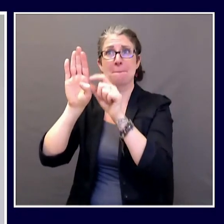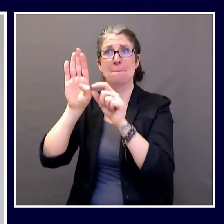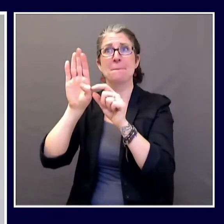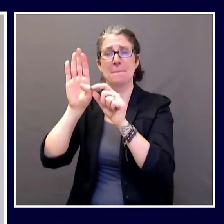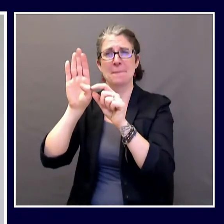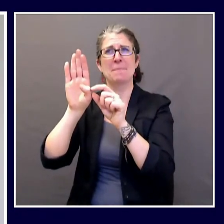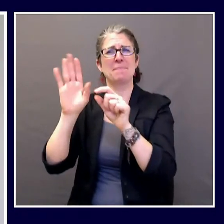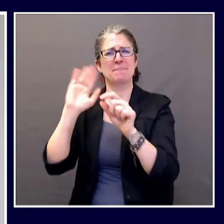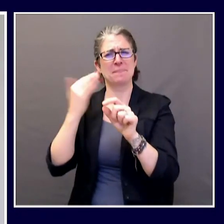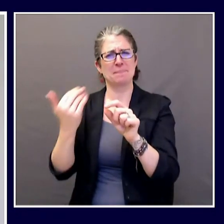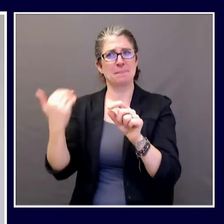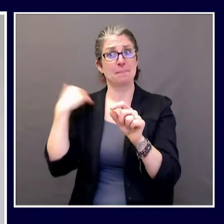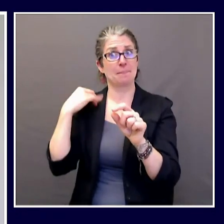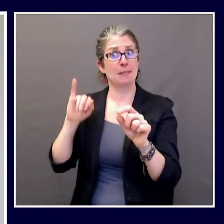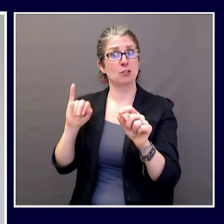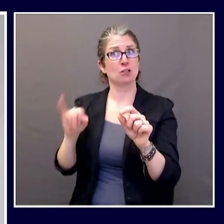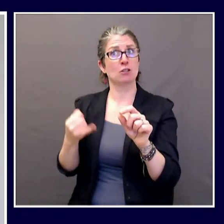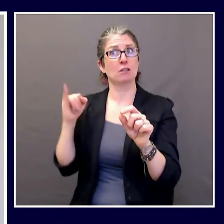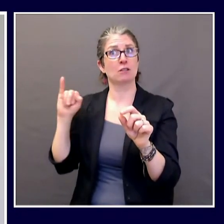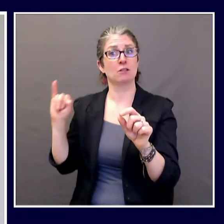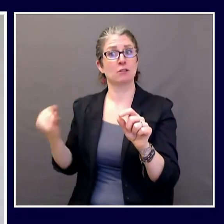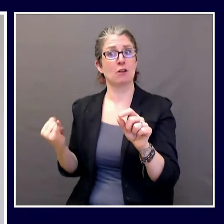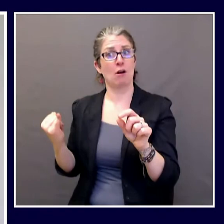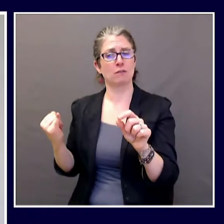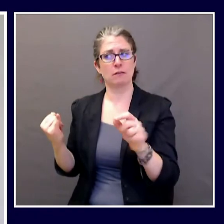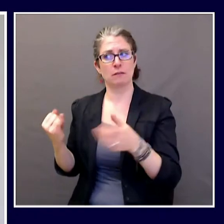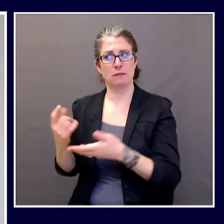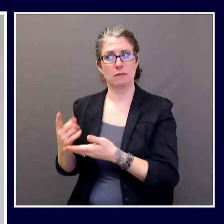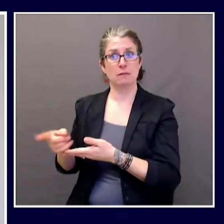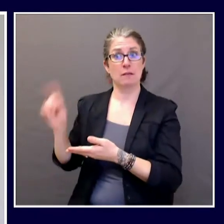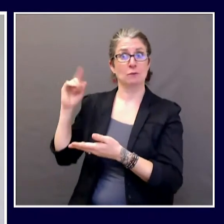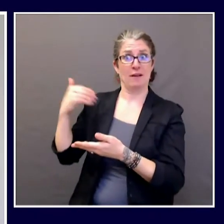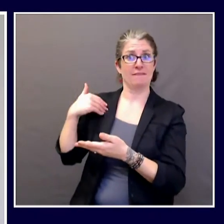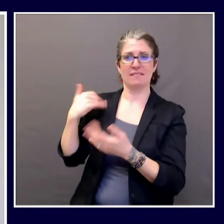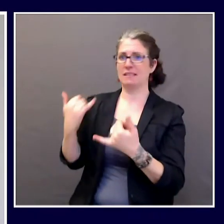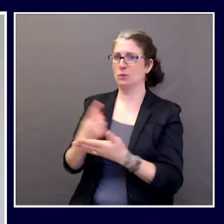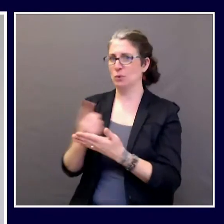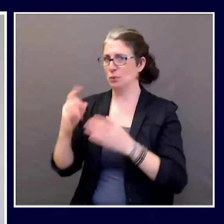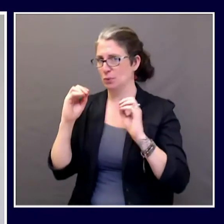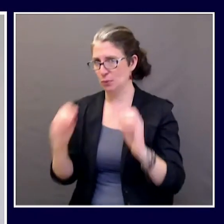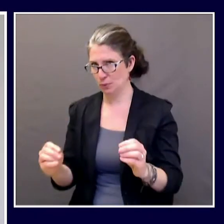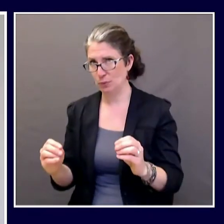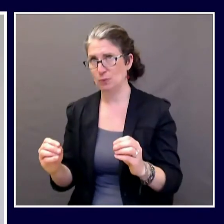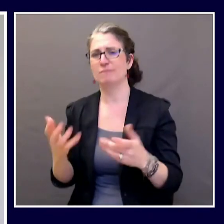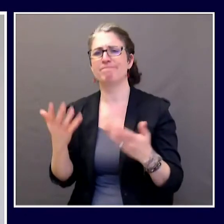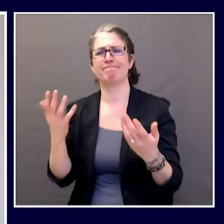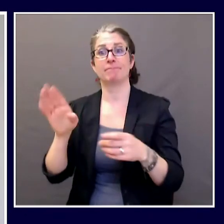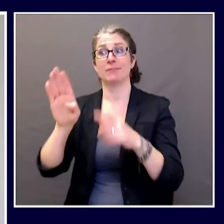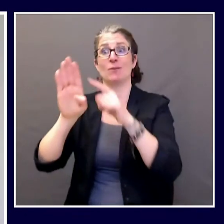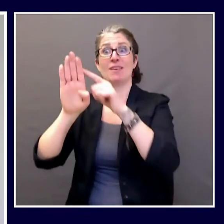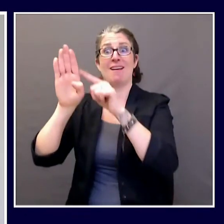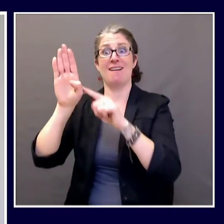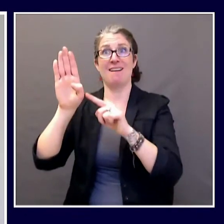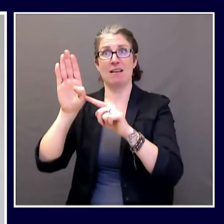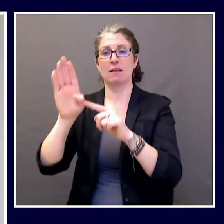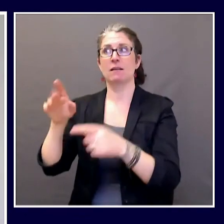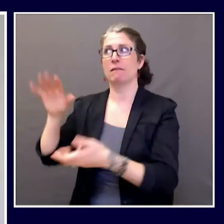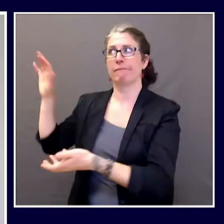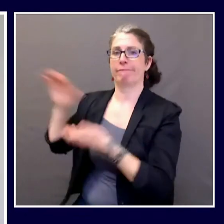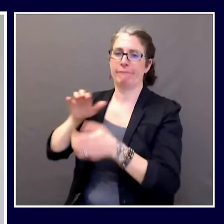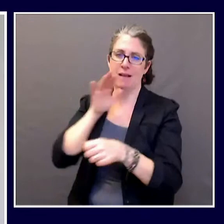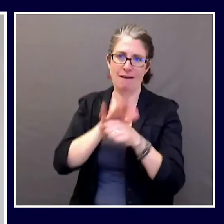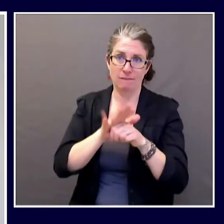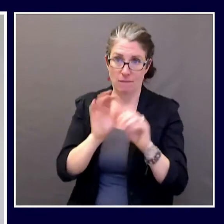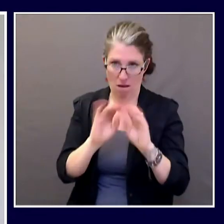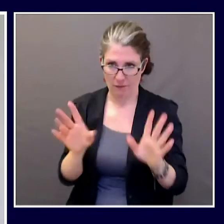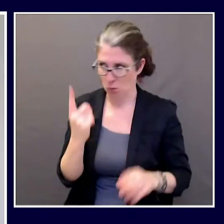issue, but other than supply, I mean, in those rural counties, what else is going on? Is it transportation? Is